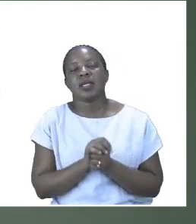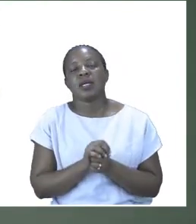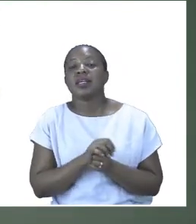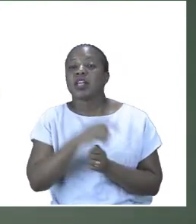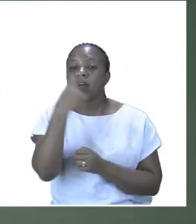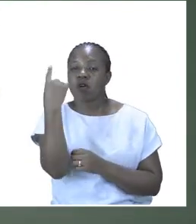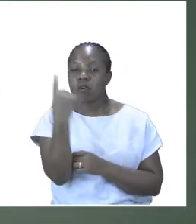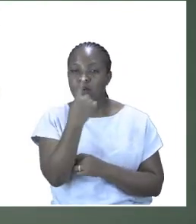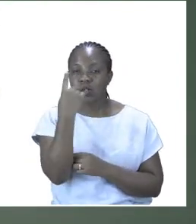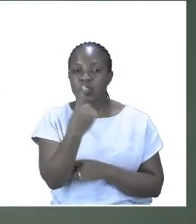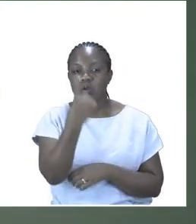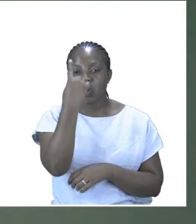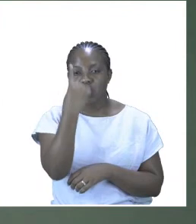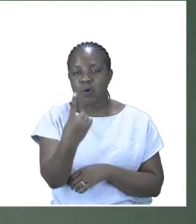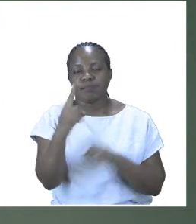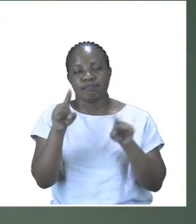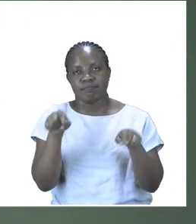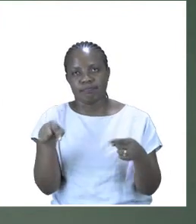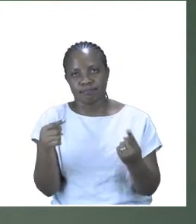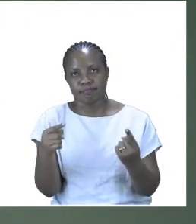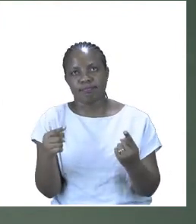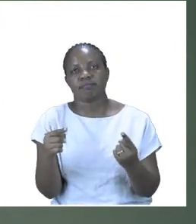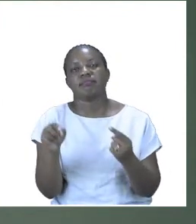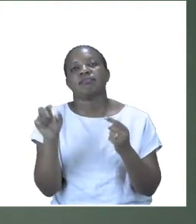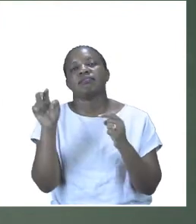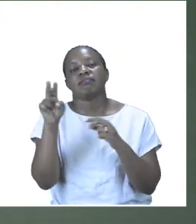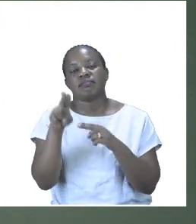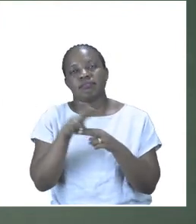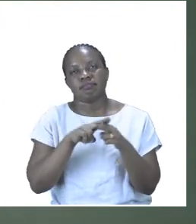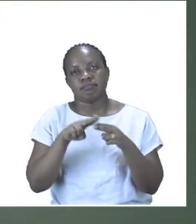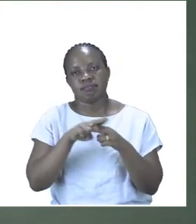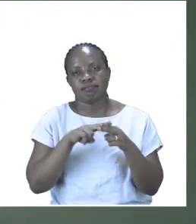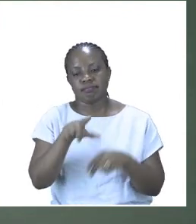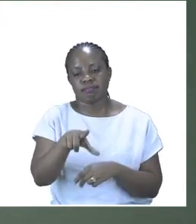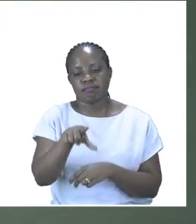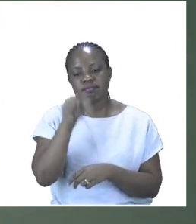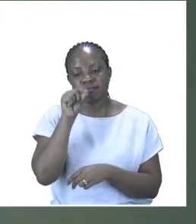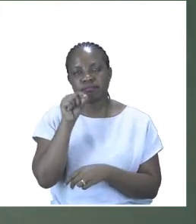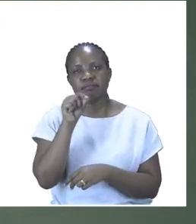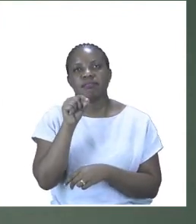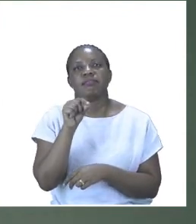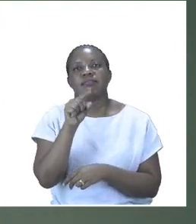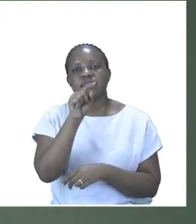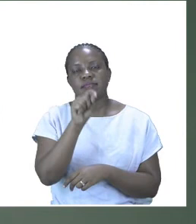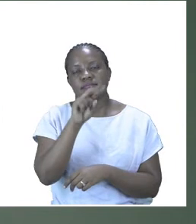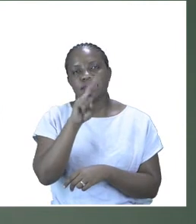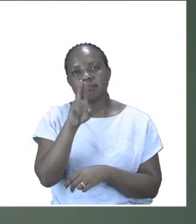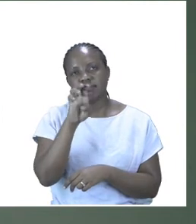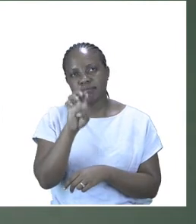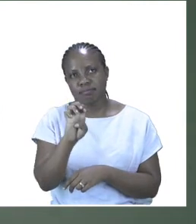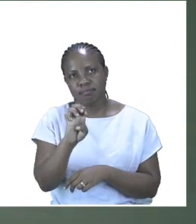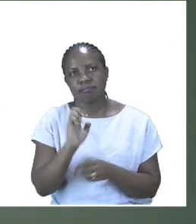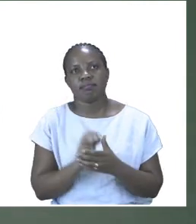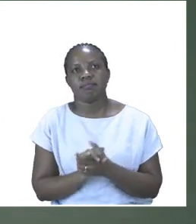it is not the only one, then we use a. Now let us go back into